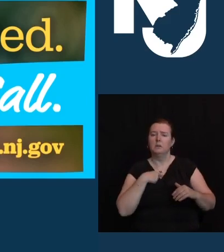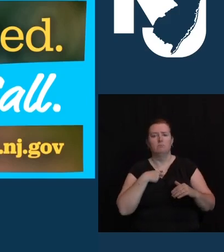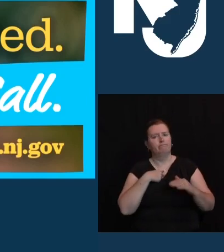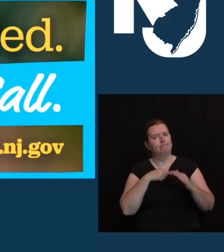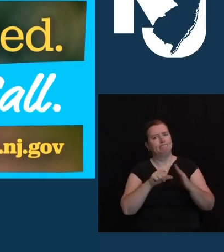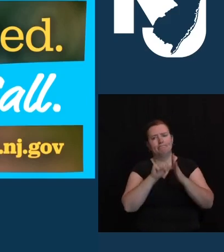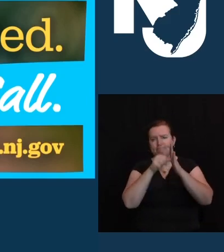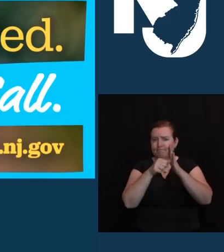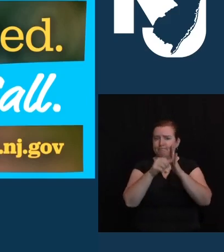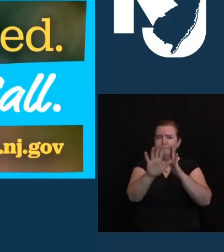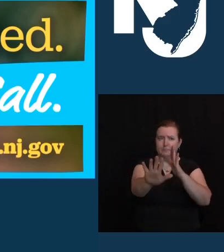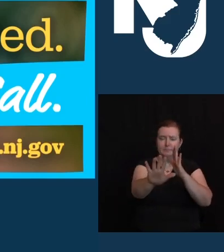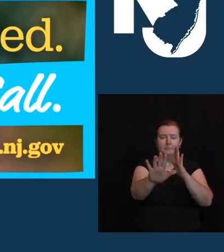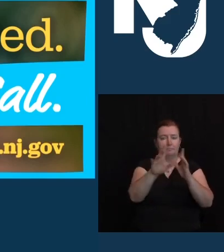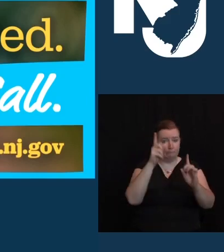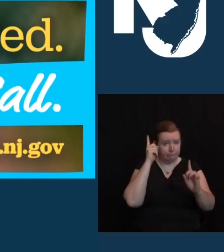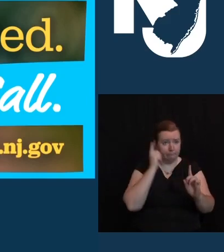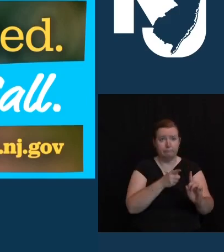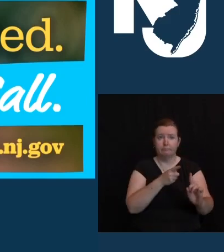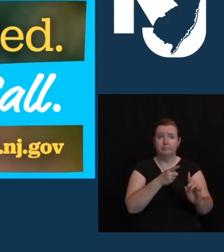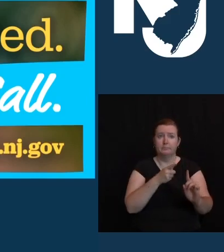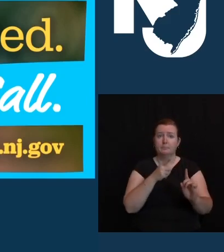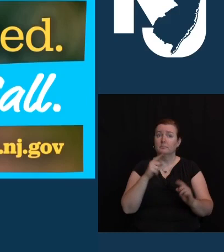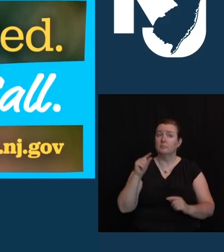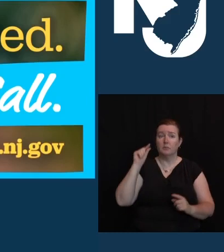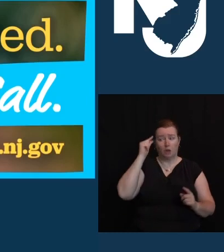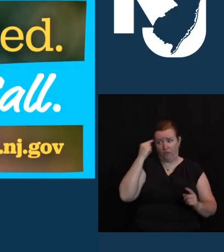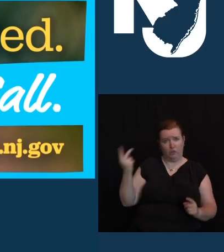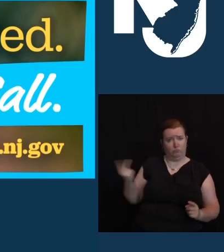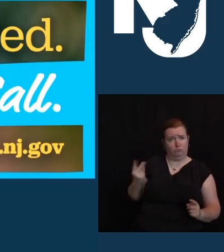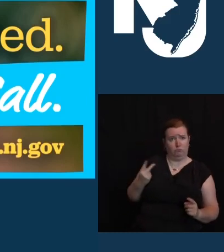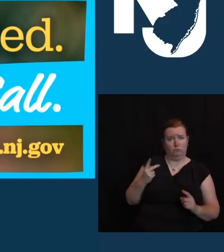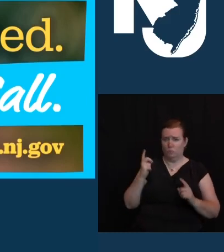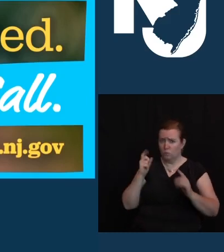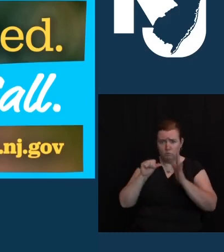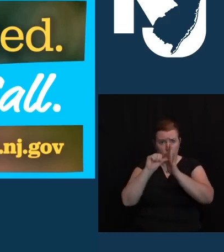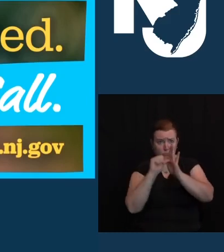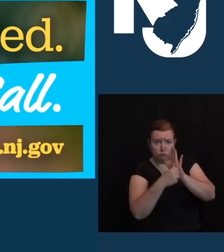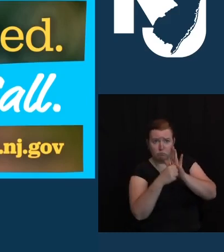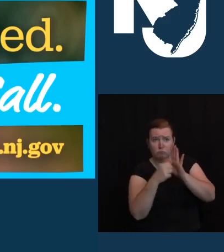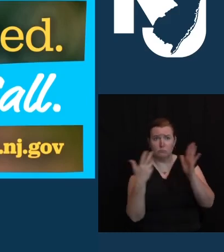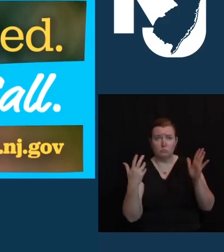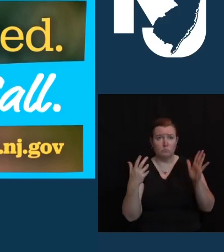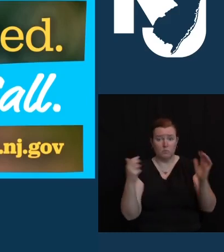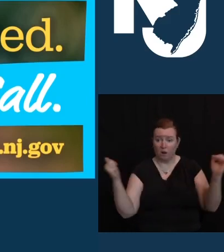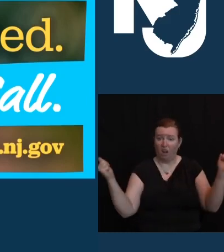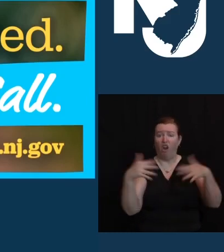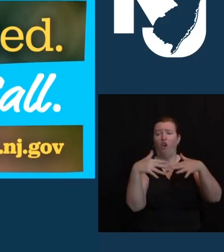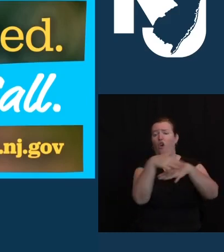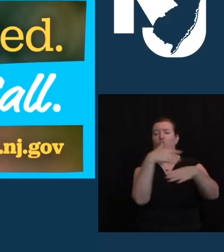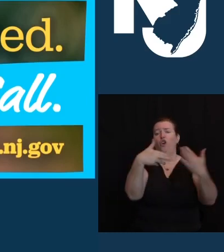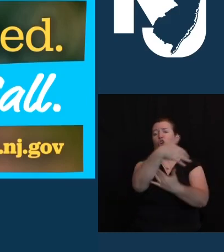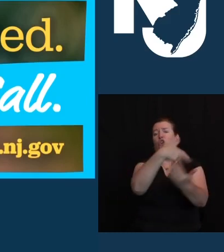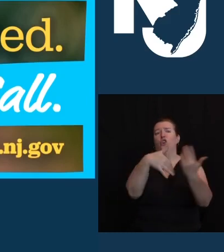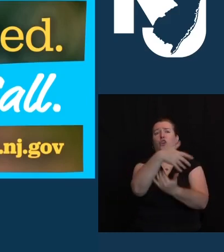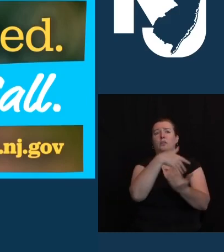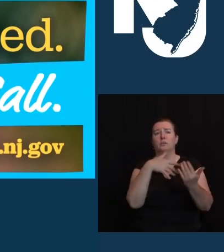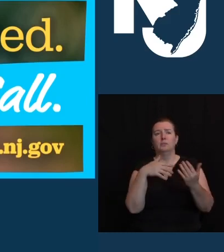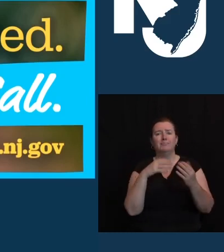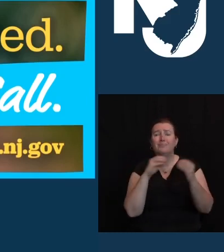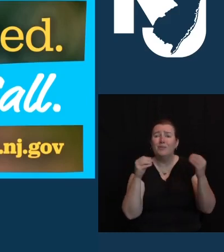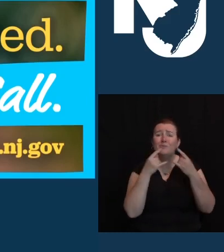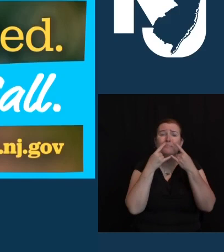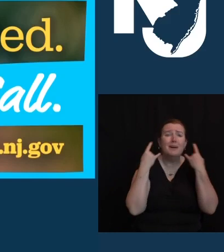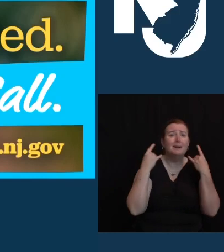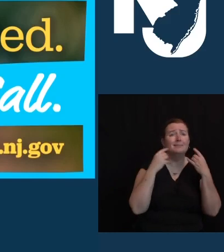the governor and I have been doing, that when young people gather in crowded spaces without the proper